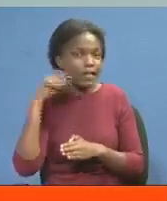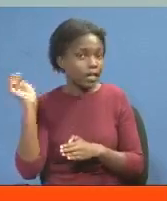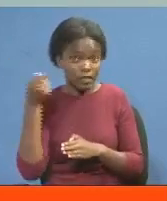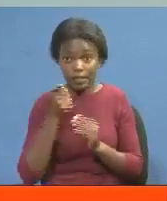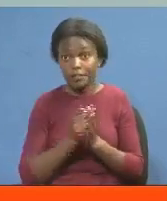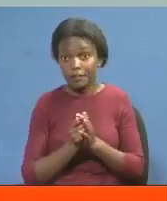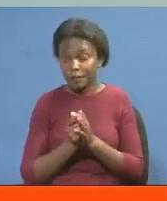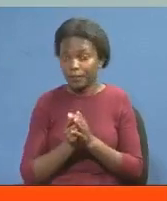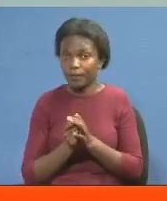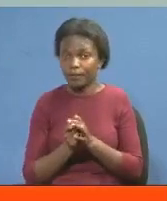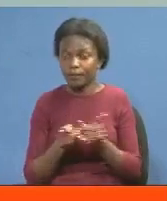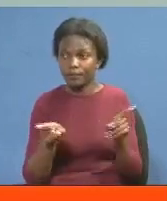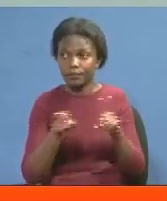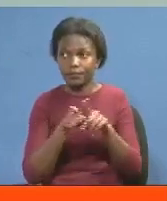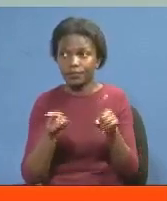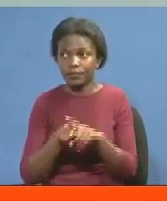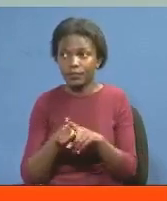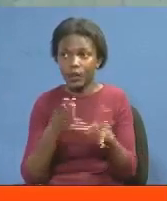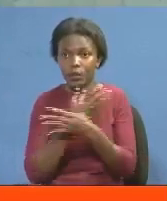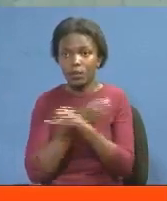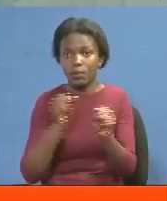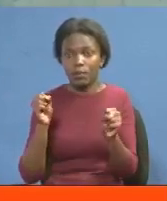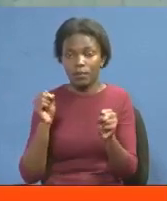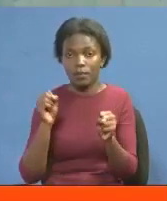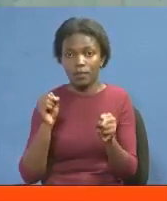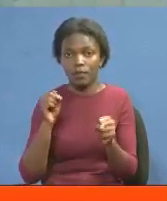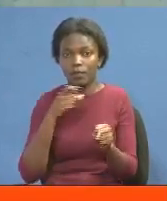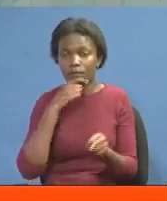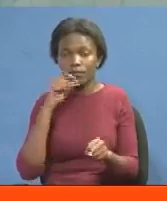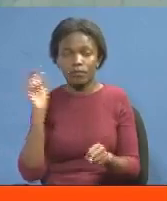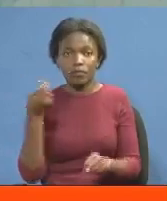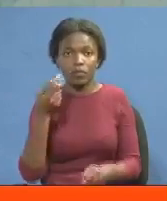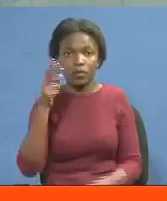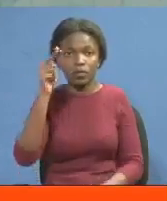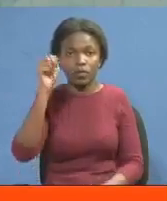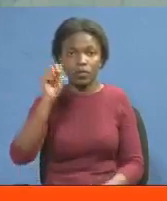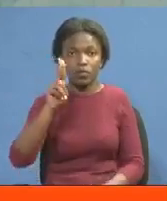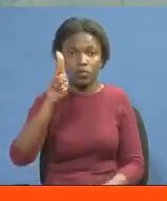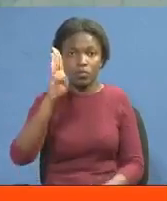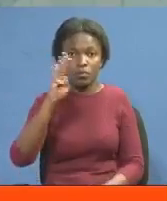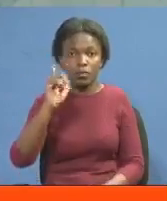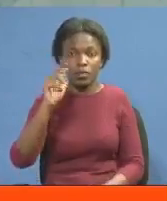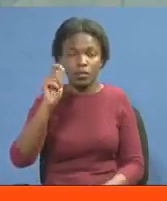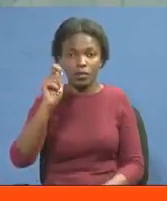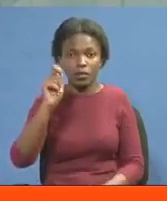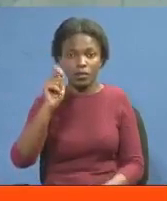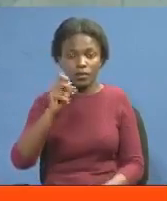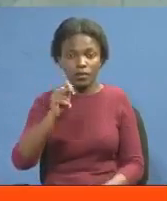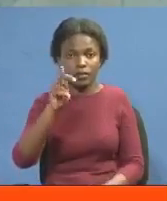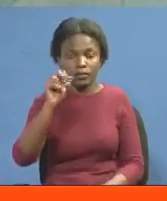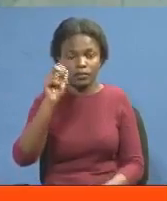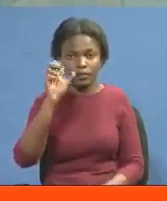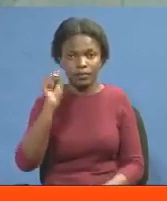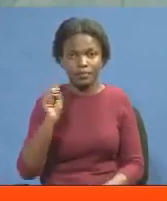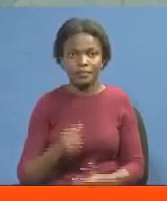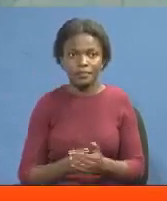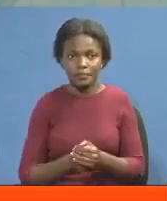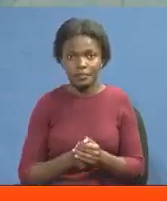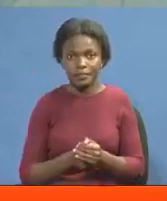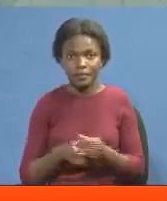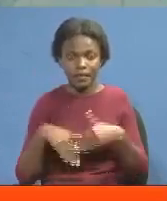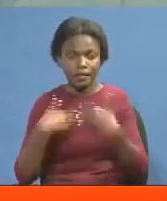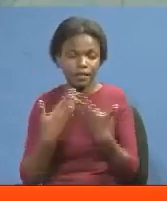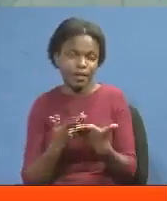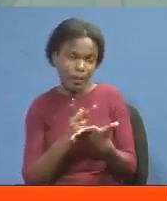Yeah. I think also it's President Kenyatta who did that with the Nubians. Yeah. The Nubians were fighters who had joined the British army, and they were